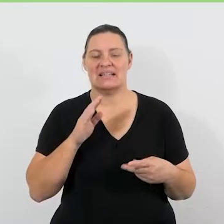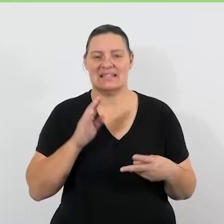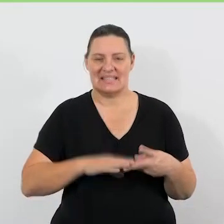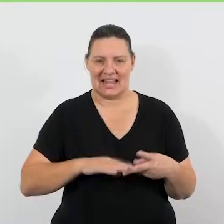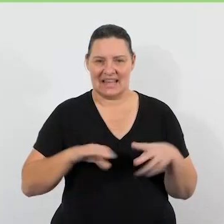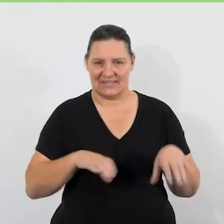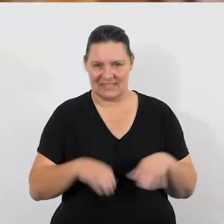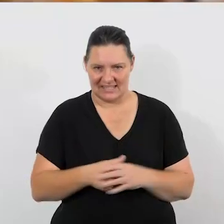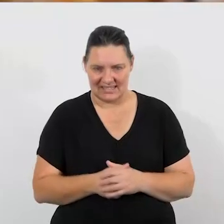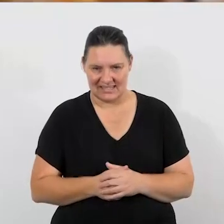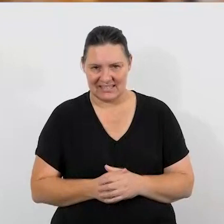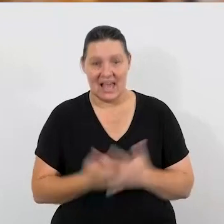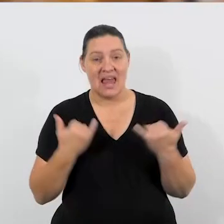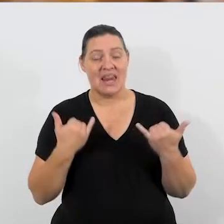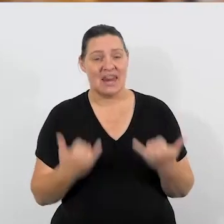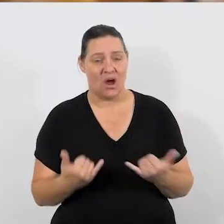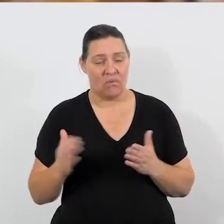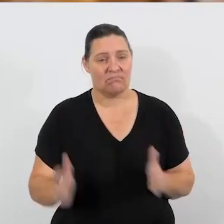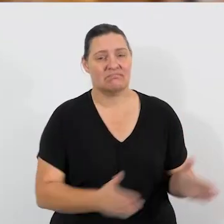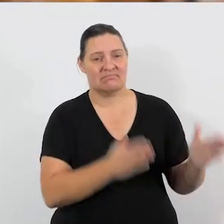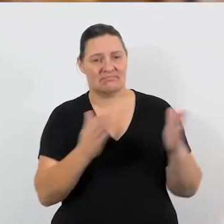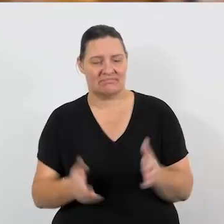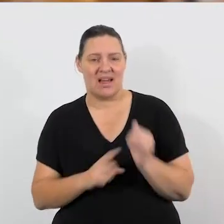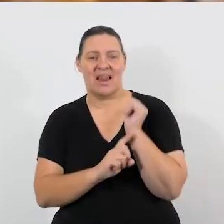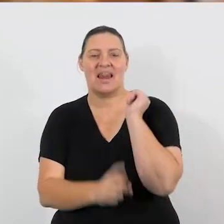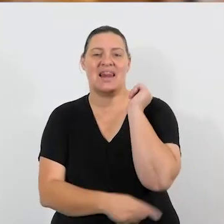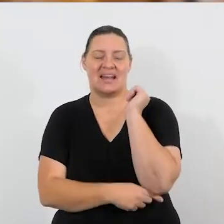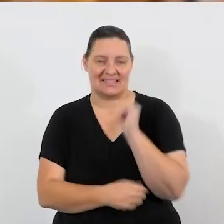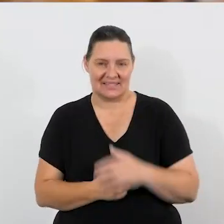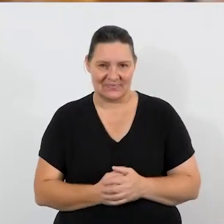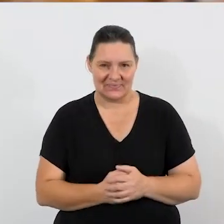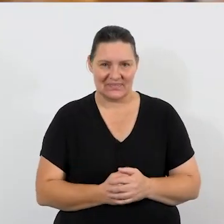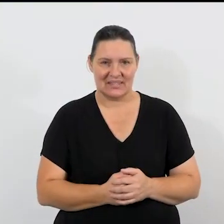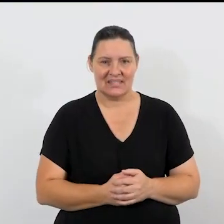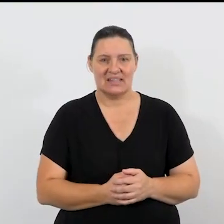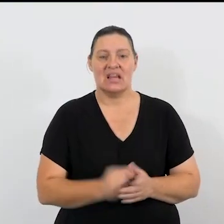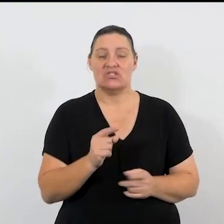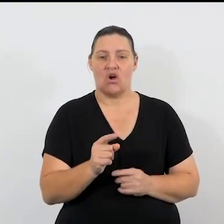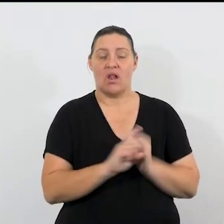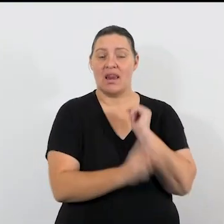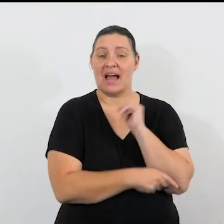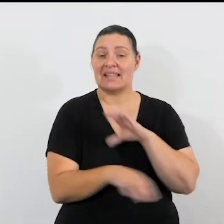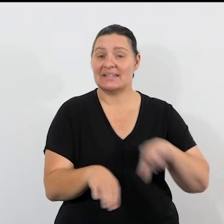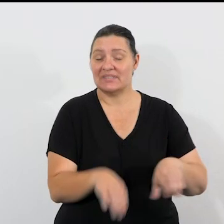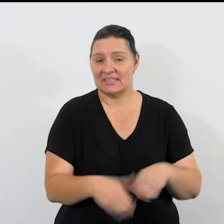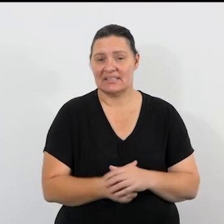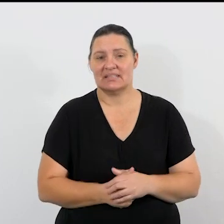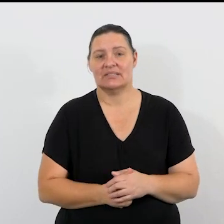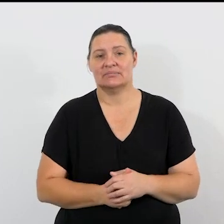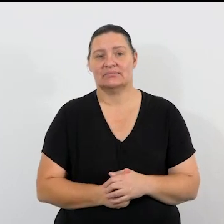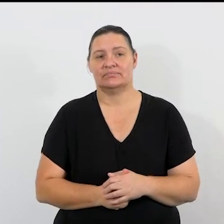second activity. So now we are going to move on to the last part. So for the last